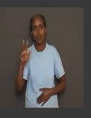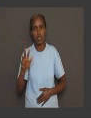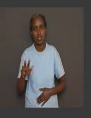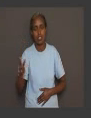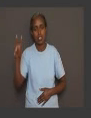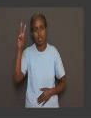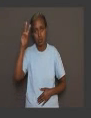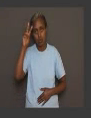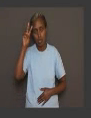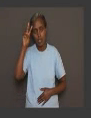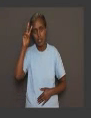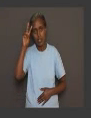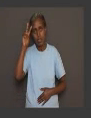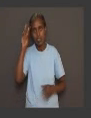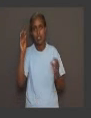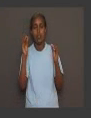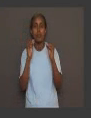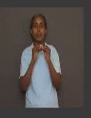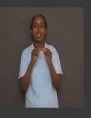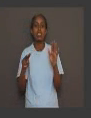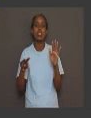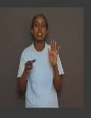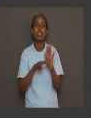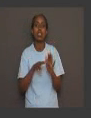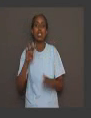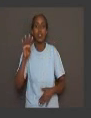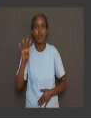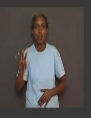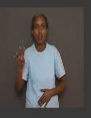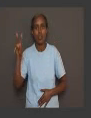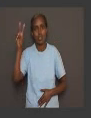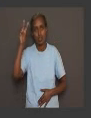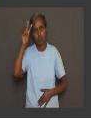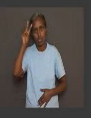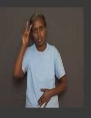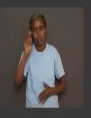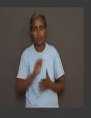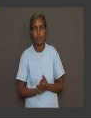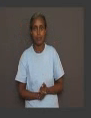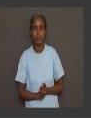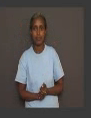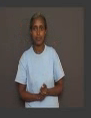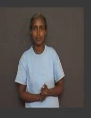3 squared plus -4 squared.